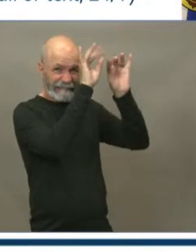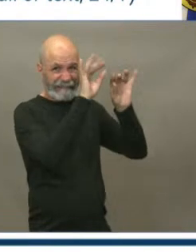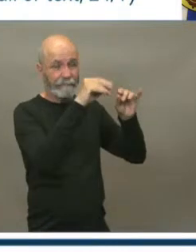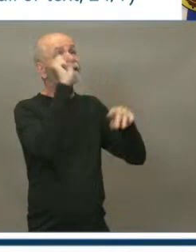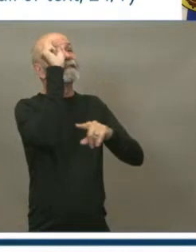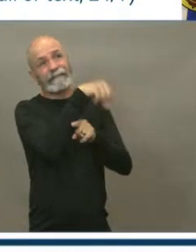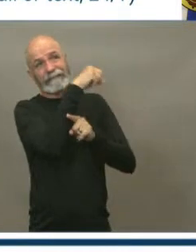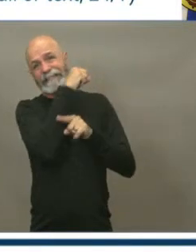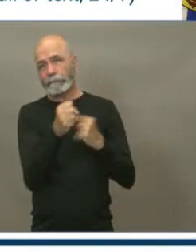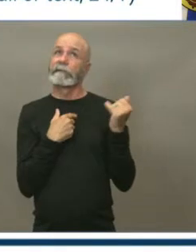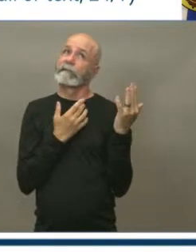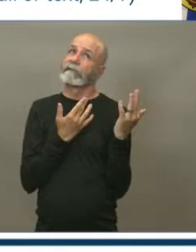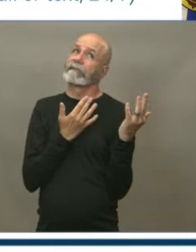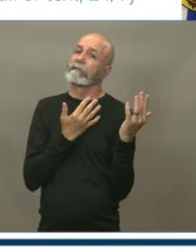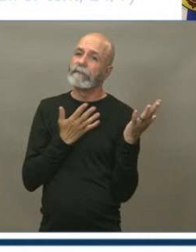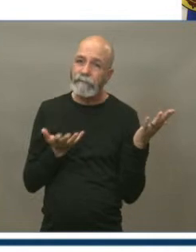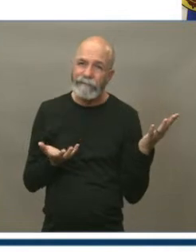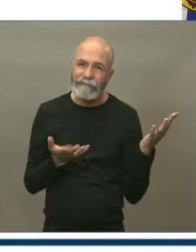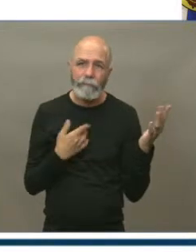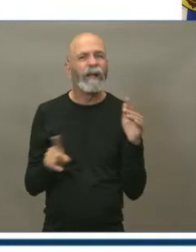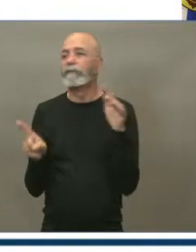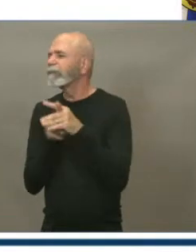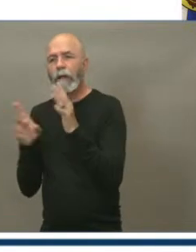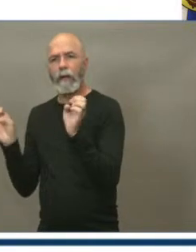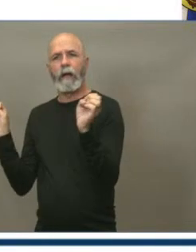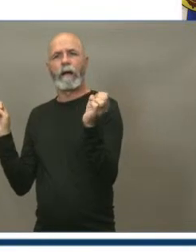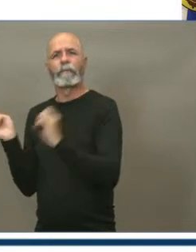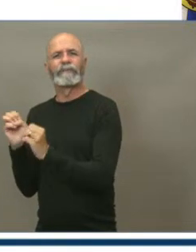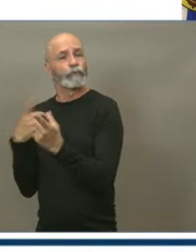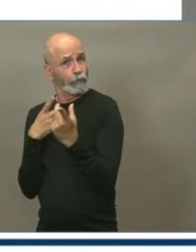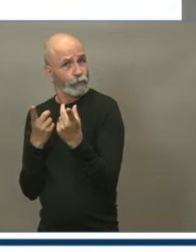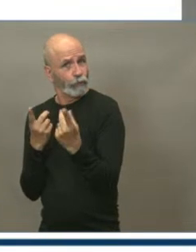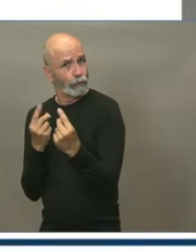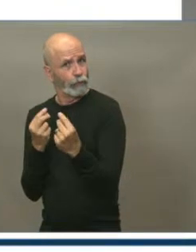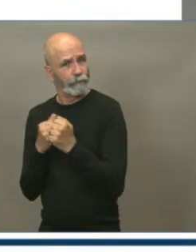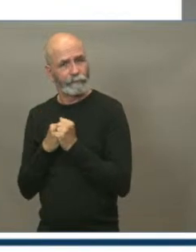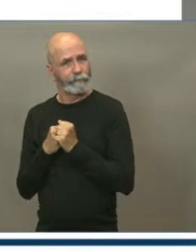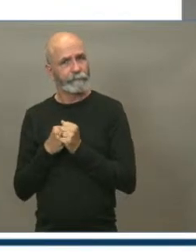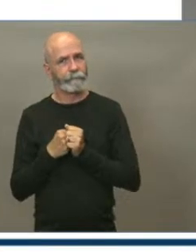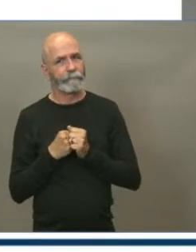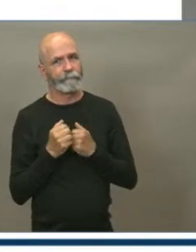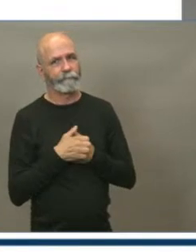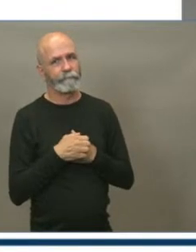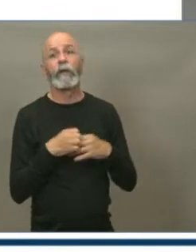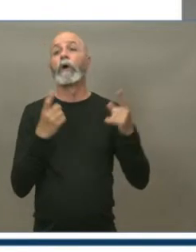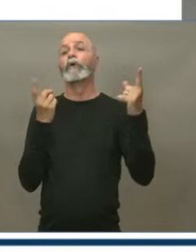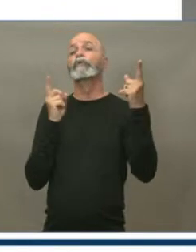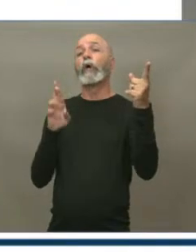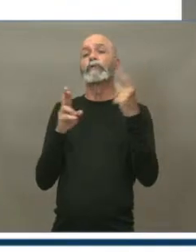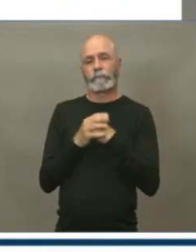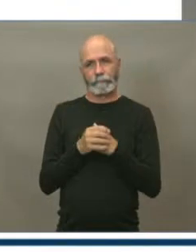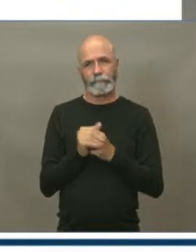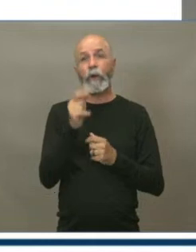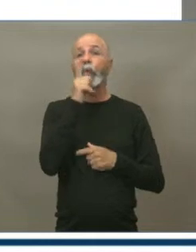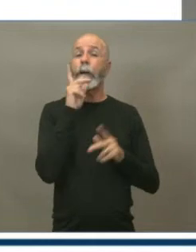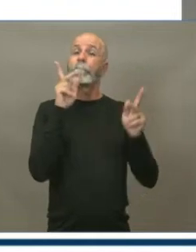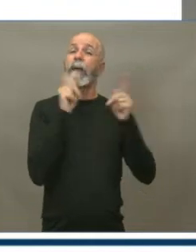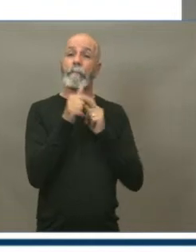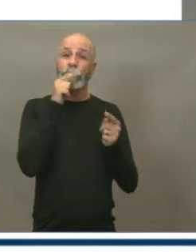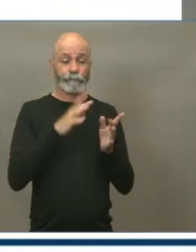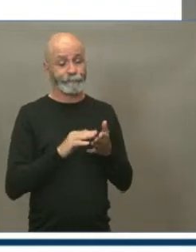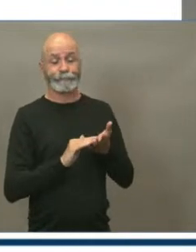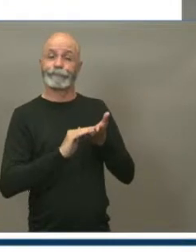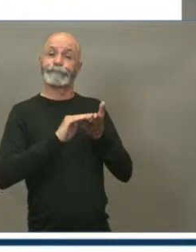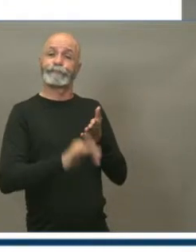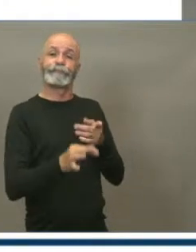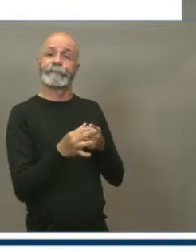for emerging situations like that? So people who are exempted from the full quarantine, and that includes rotational workers, don't